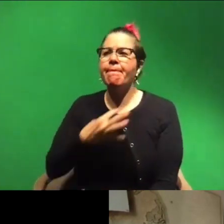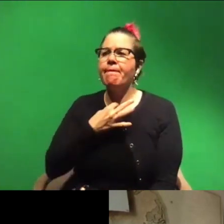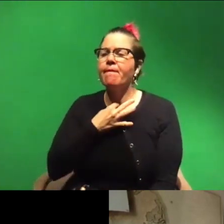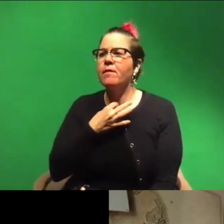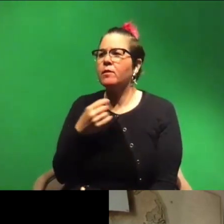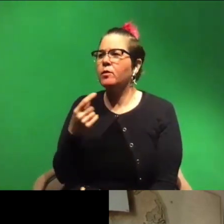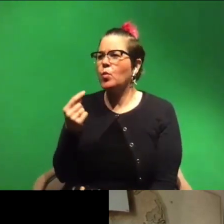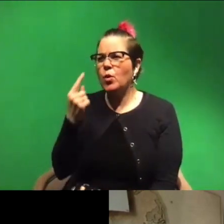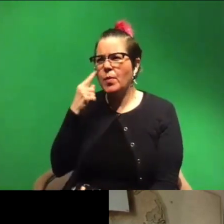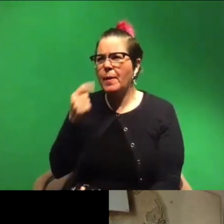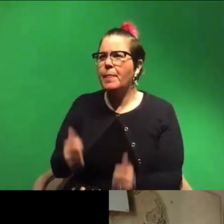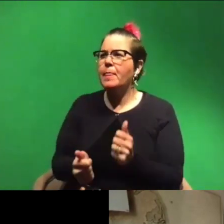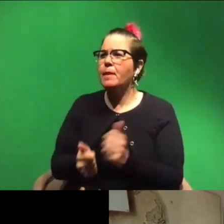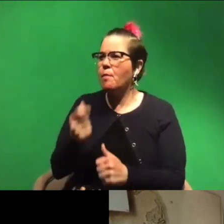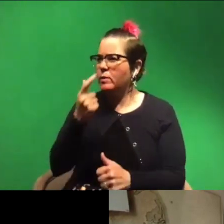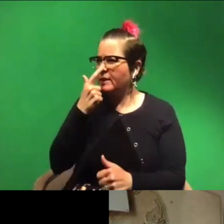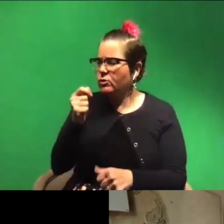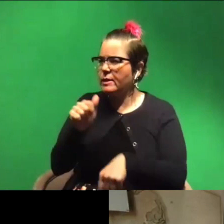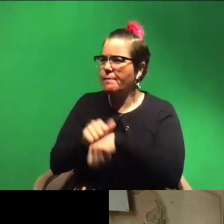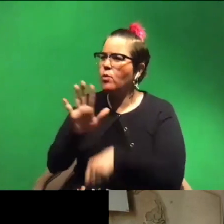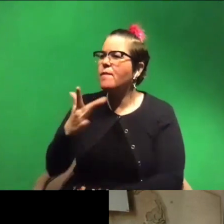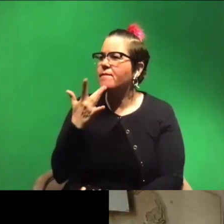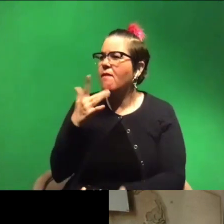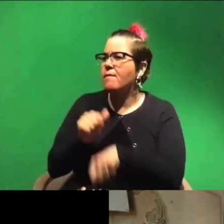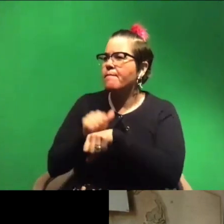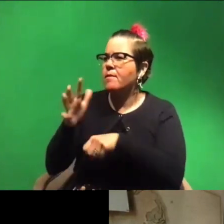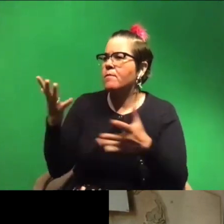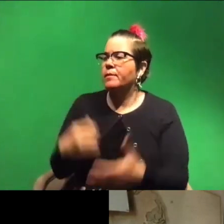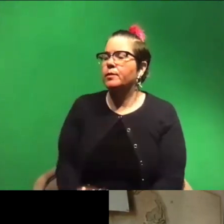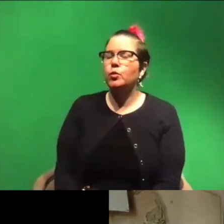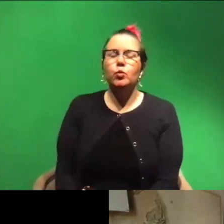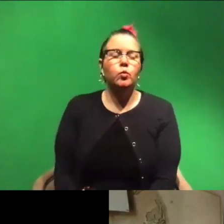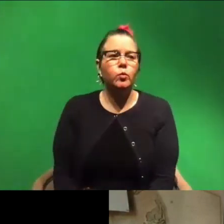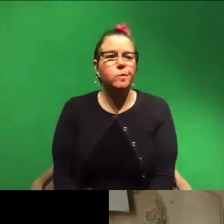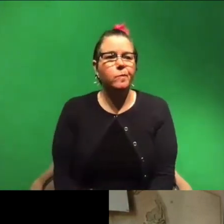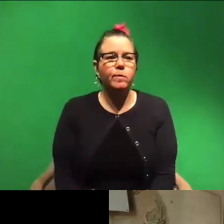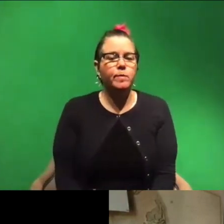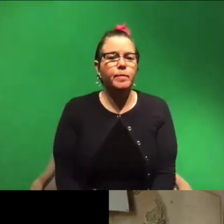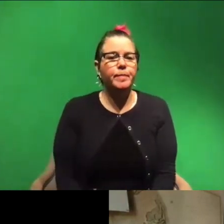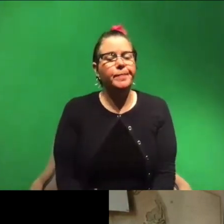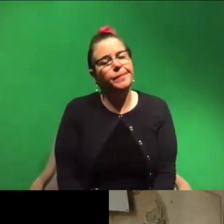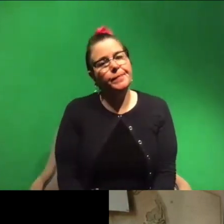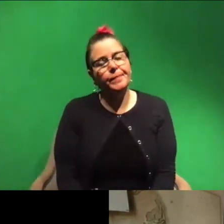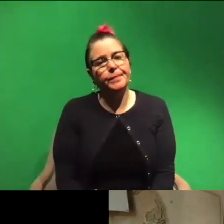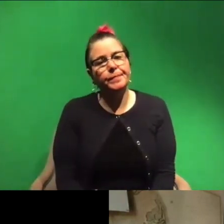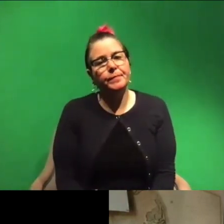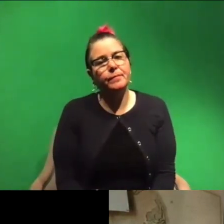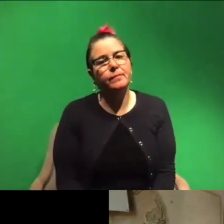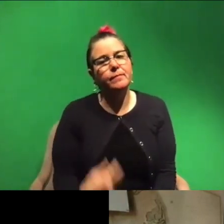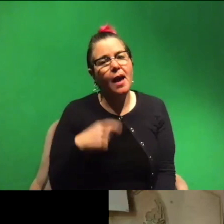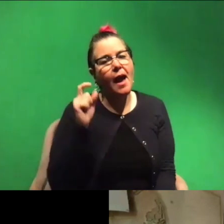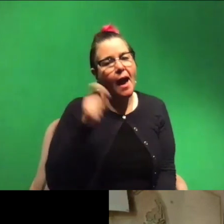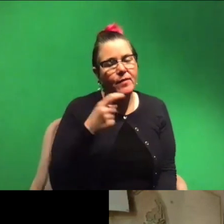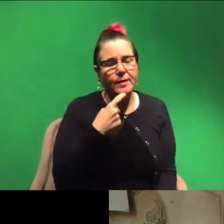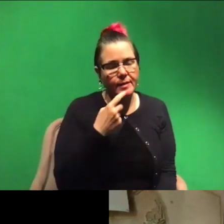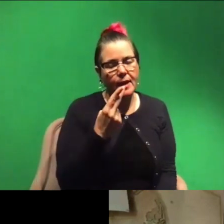think is the most interesting mountain or your favorite mountain? Ooh. So, I mean, I have to say the Himalayas,